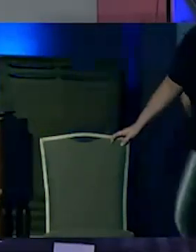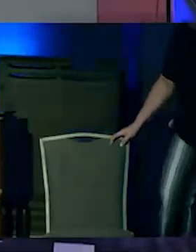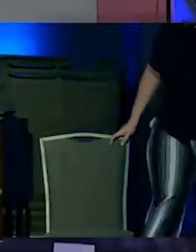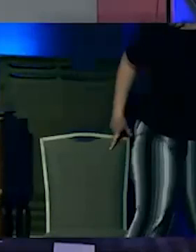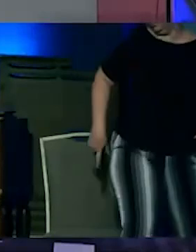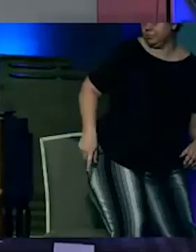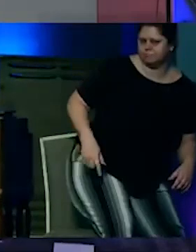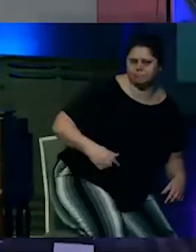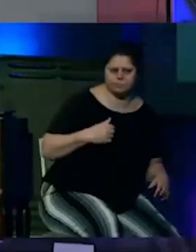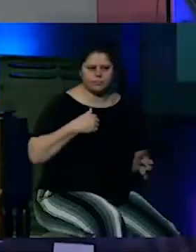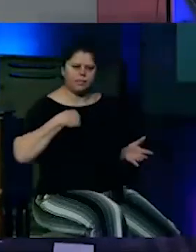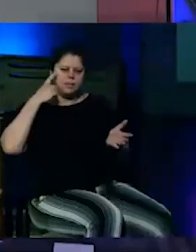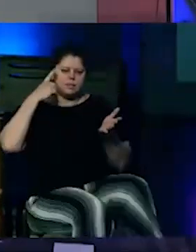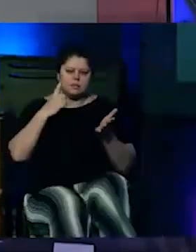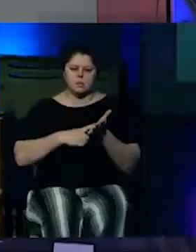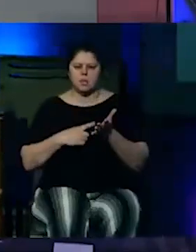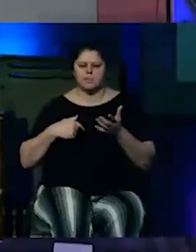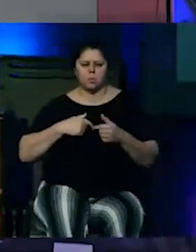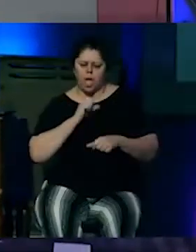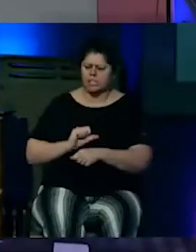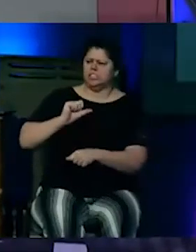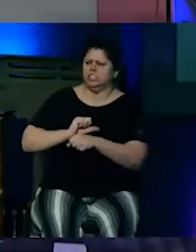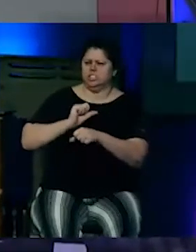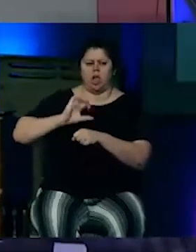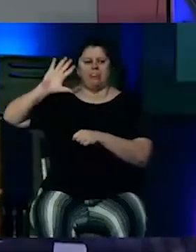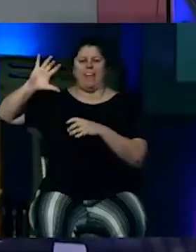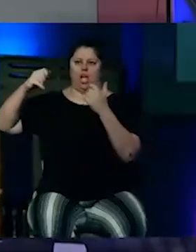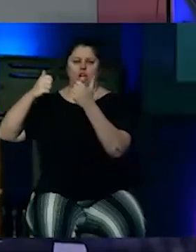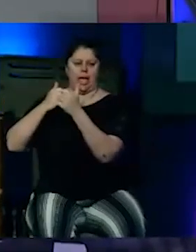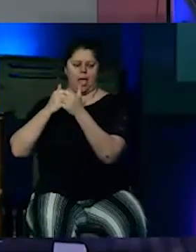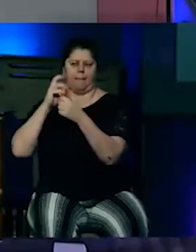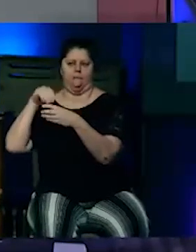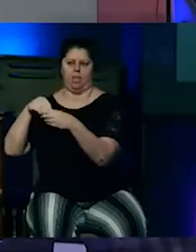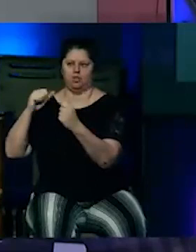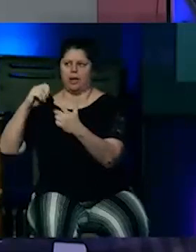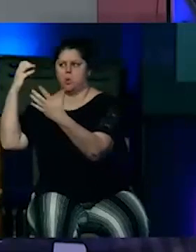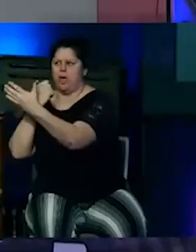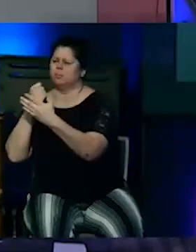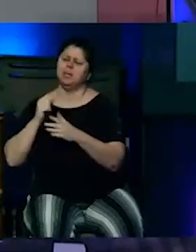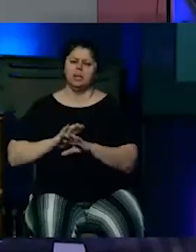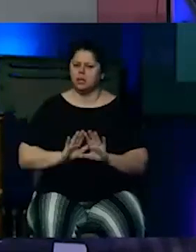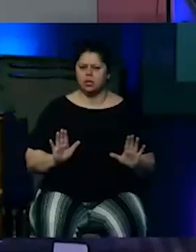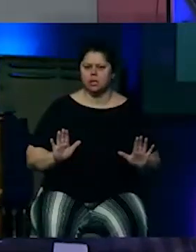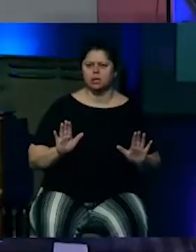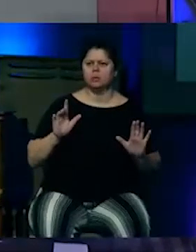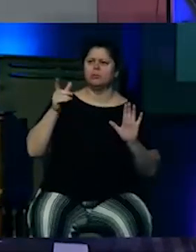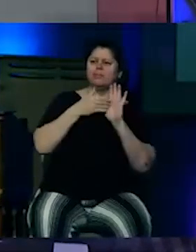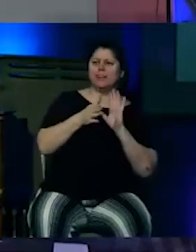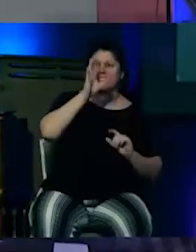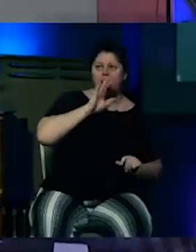it's more reflective of God, more reflective of the power of